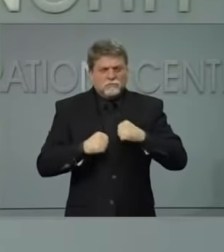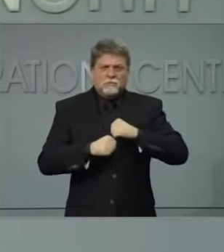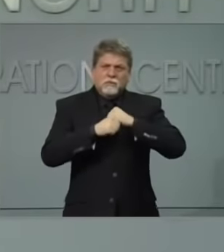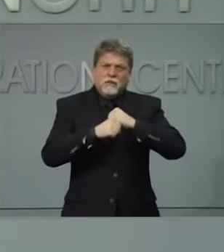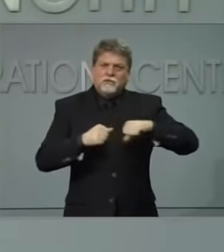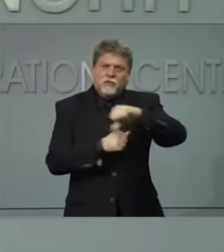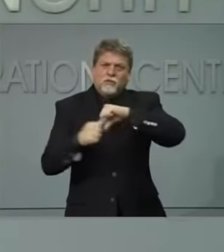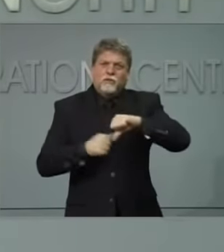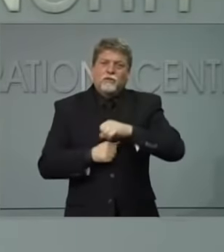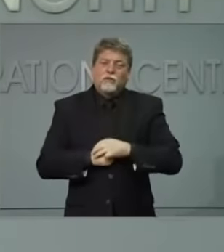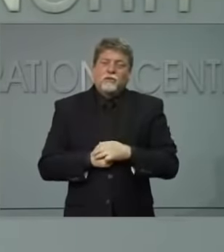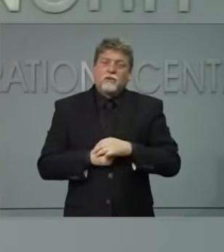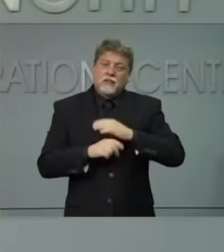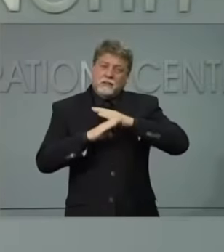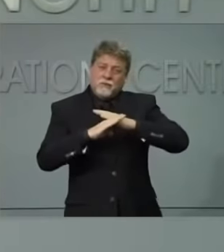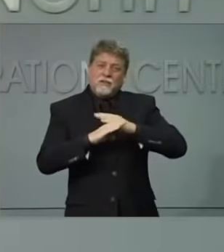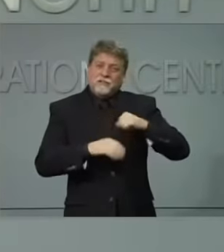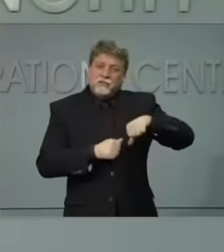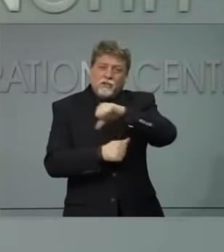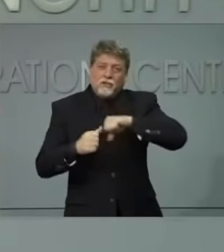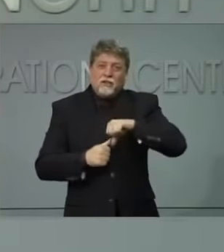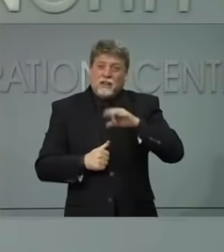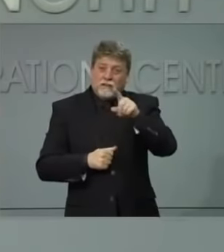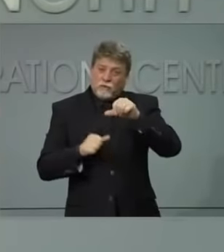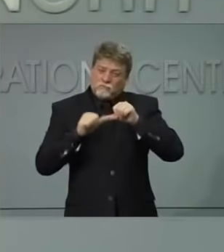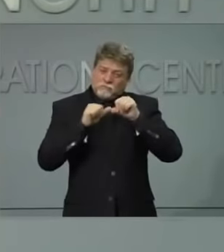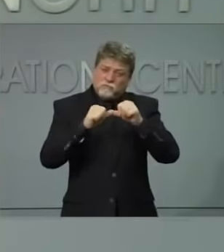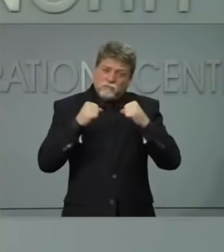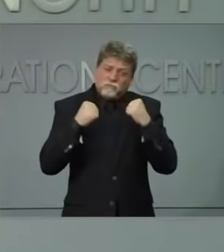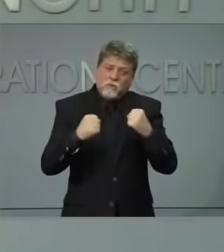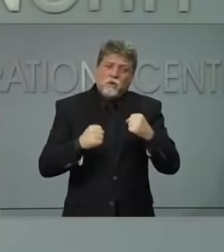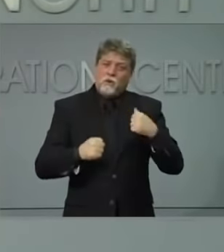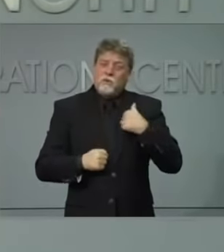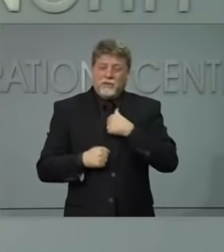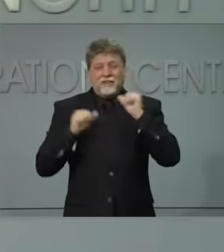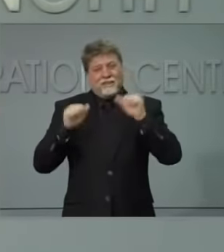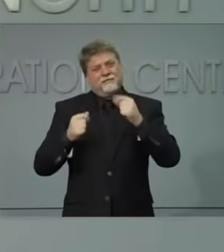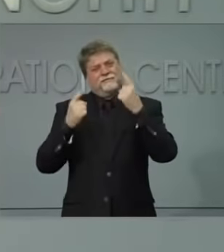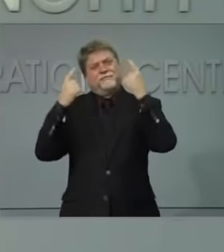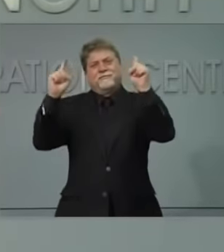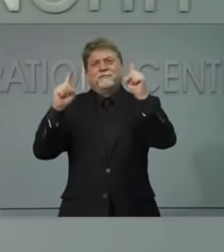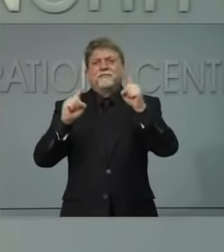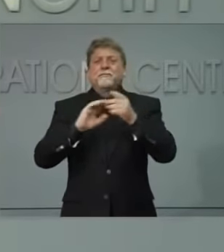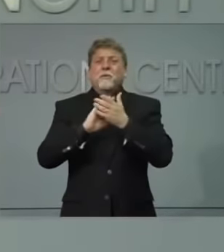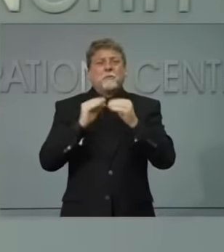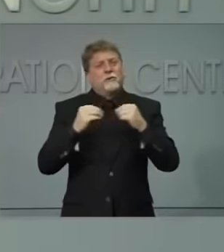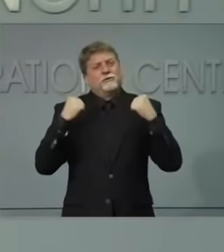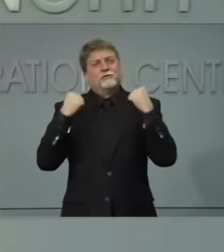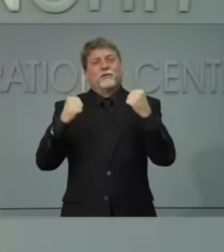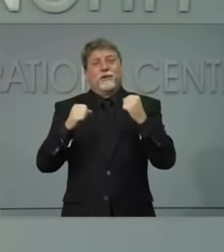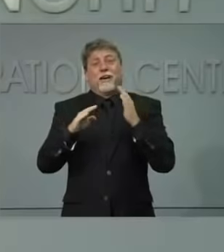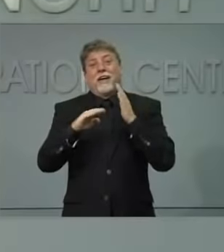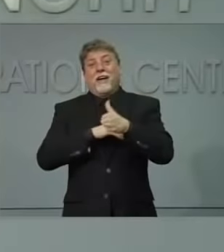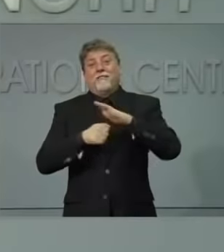safe. If we do that, I know that we'll get through this and be stronger on the other side.